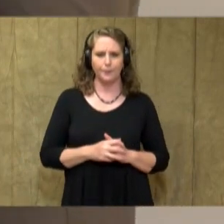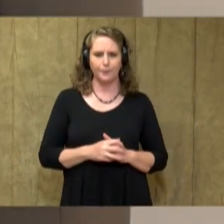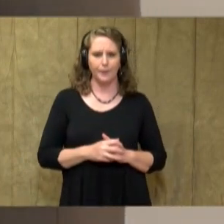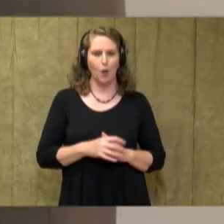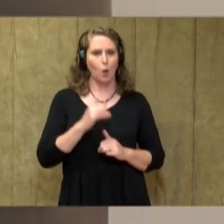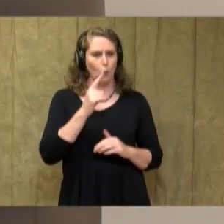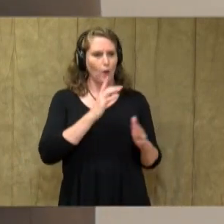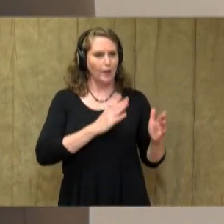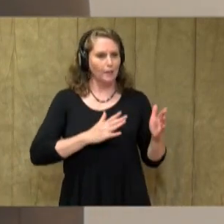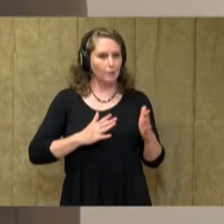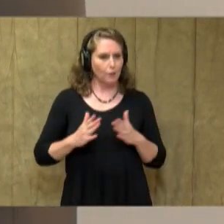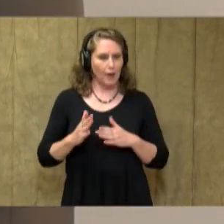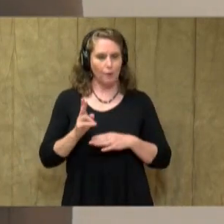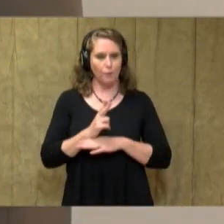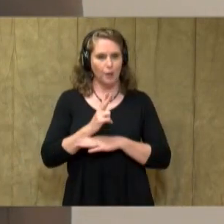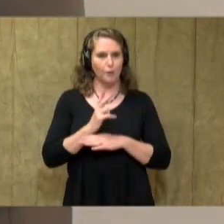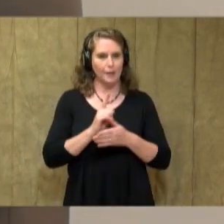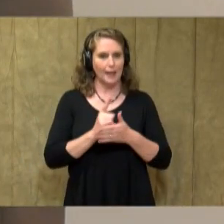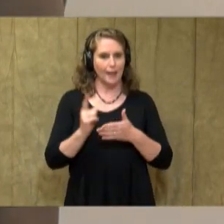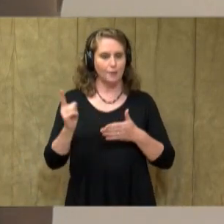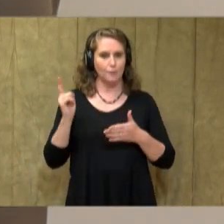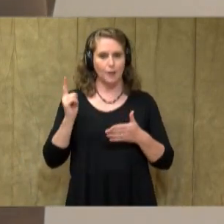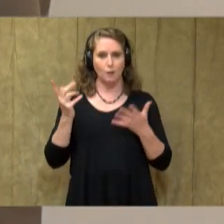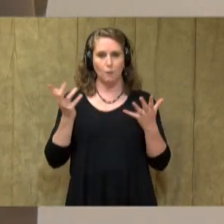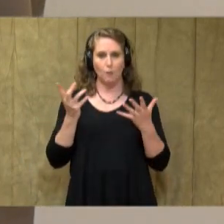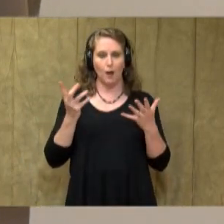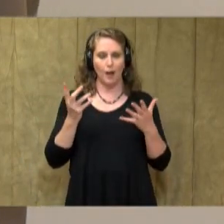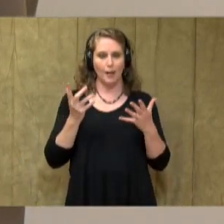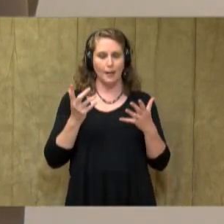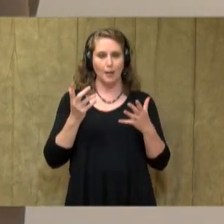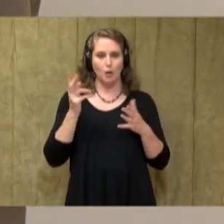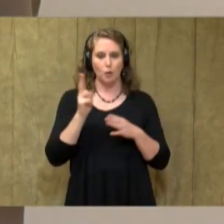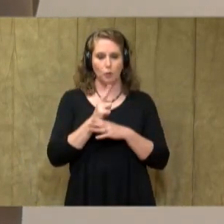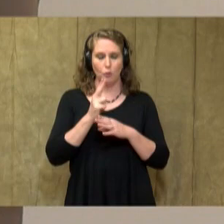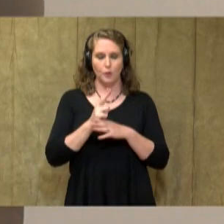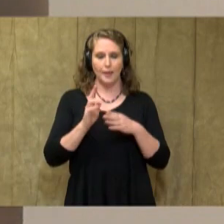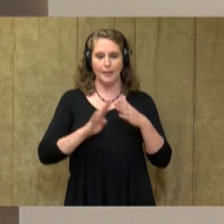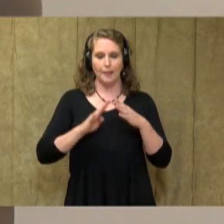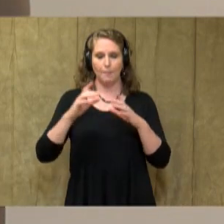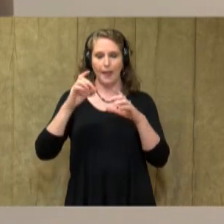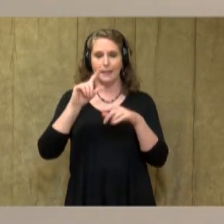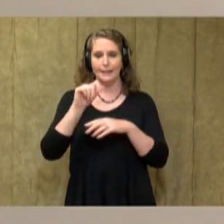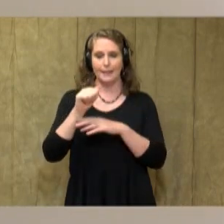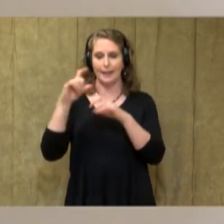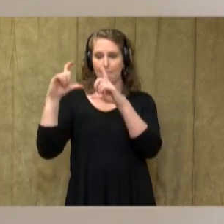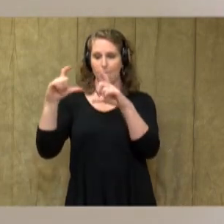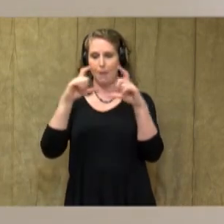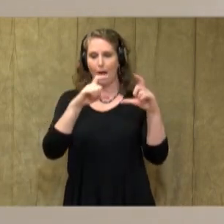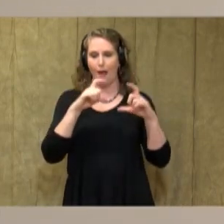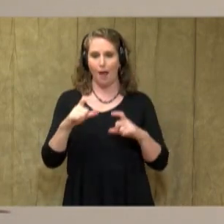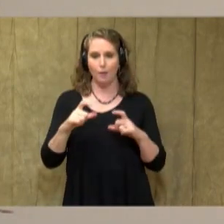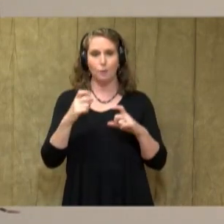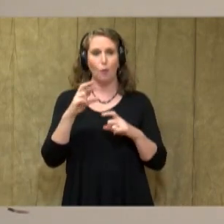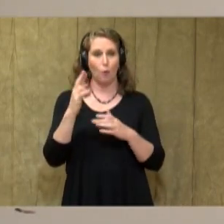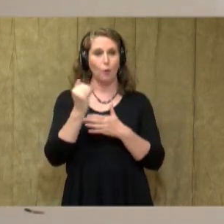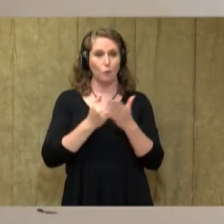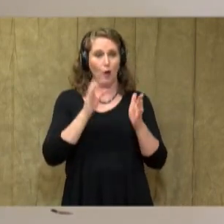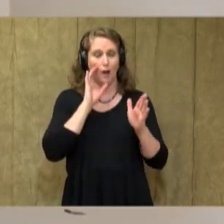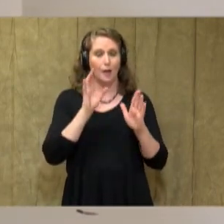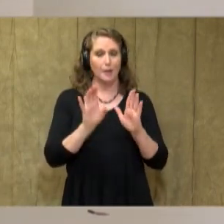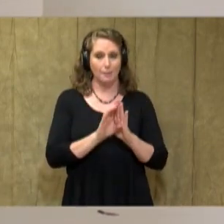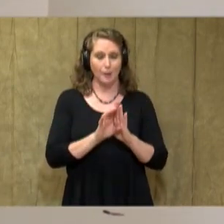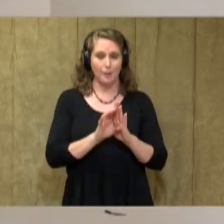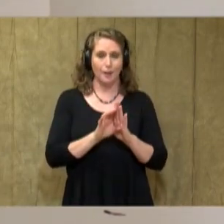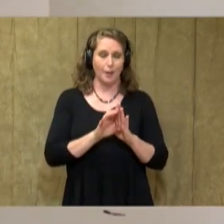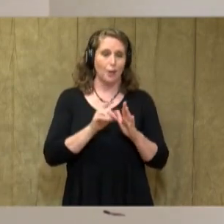those strategies that we used last week for addition was using base 10 blocks or drawing a quick picture. Now remember, we talked about the fact